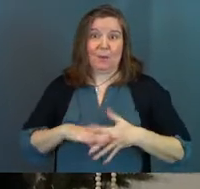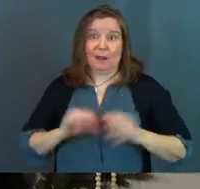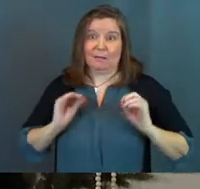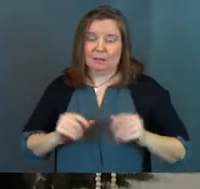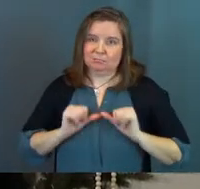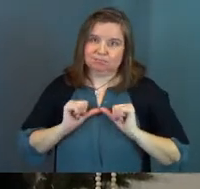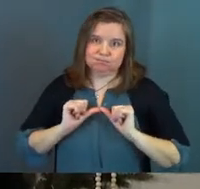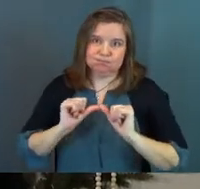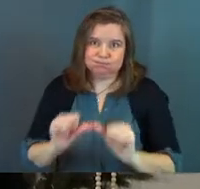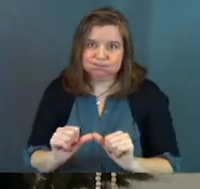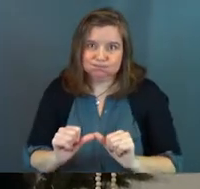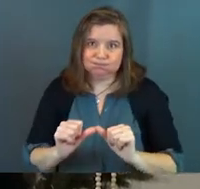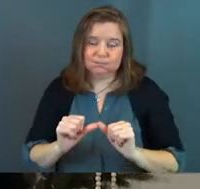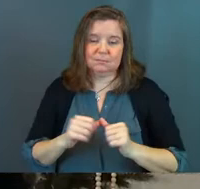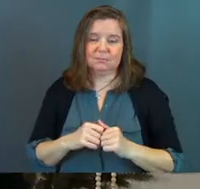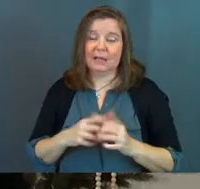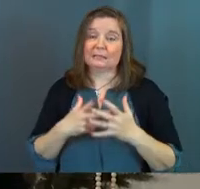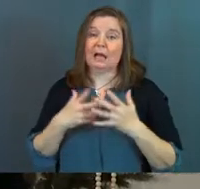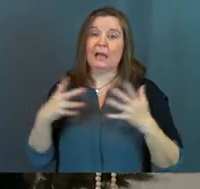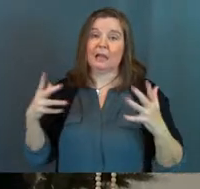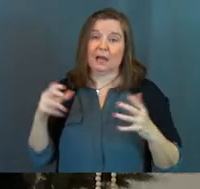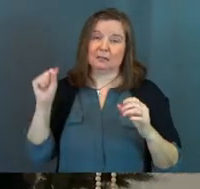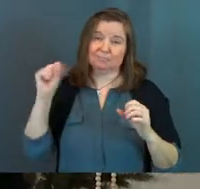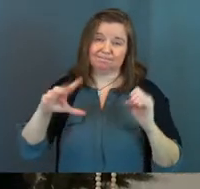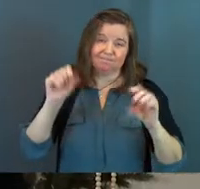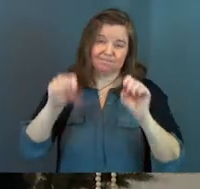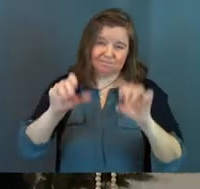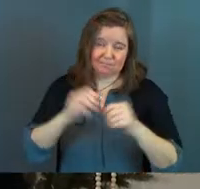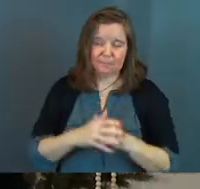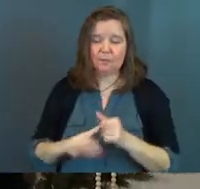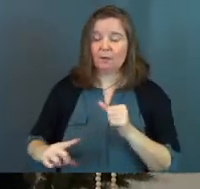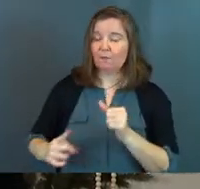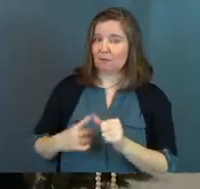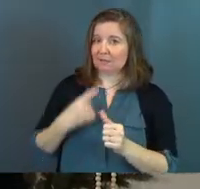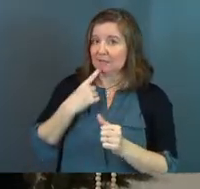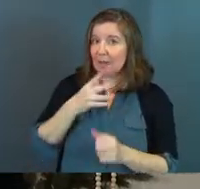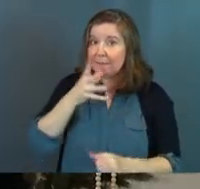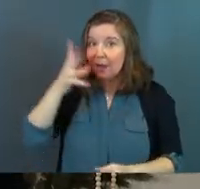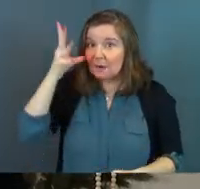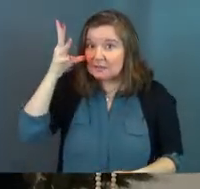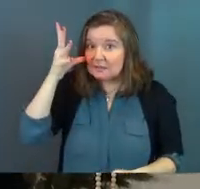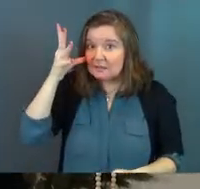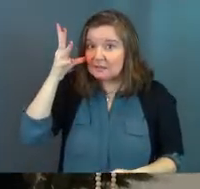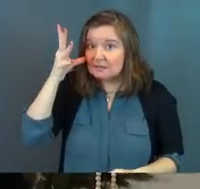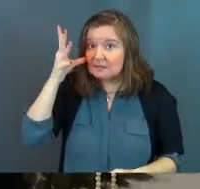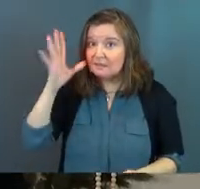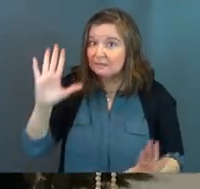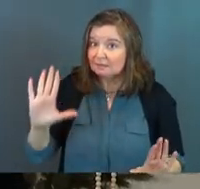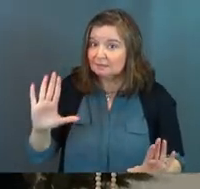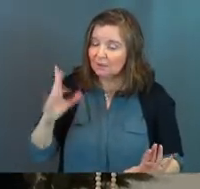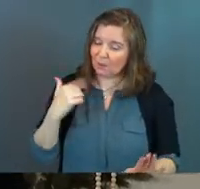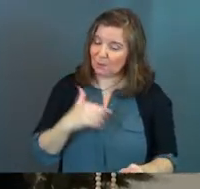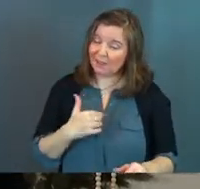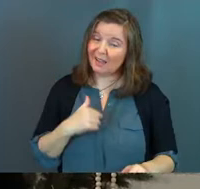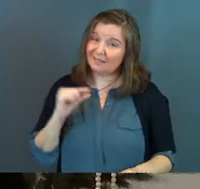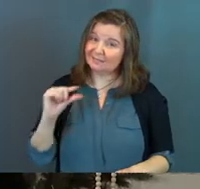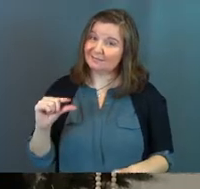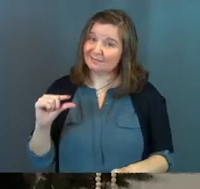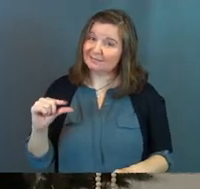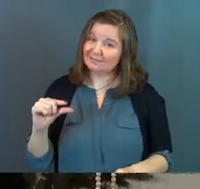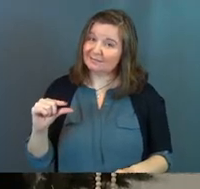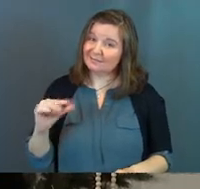of the time. It's a whole lot to cover. First off, let me say this. Parents, we have a bit of